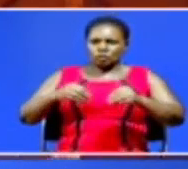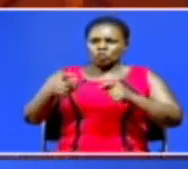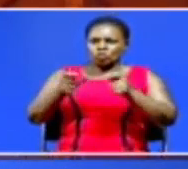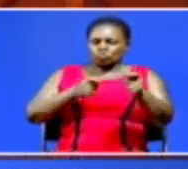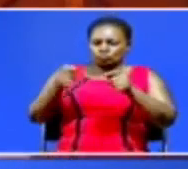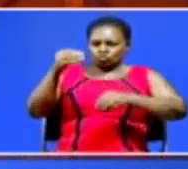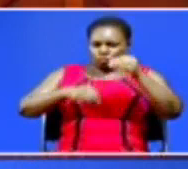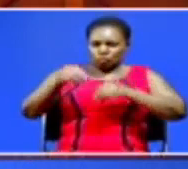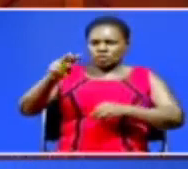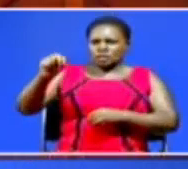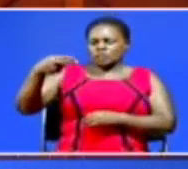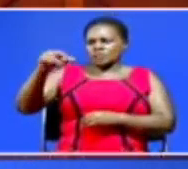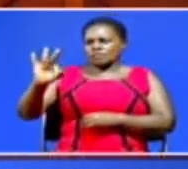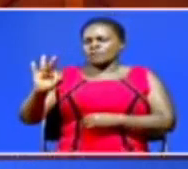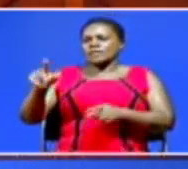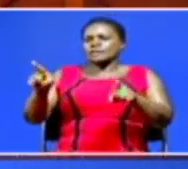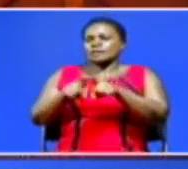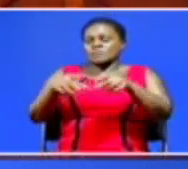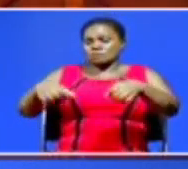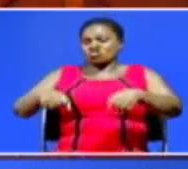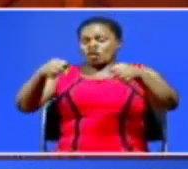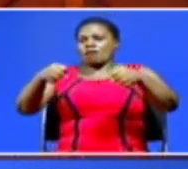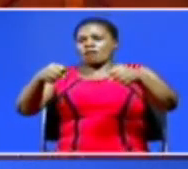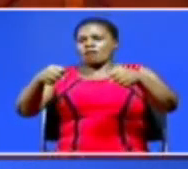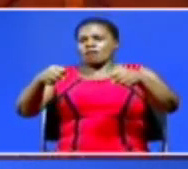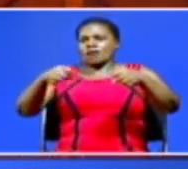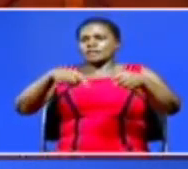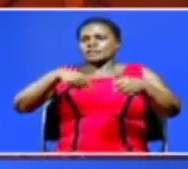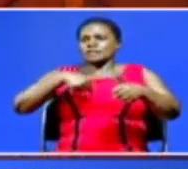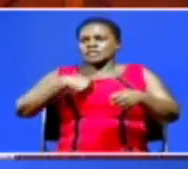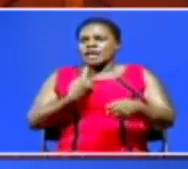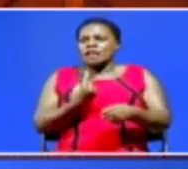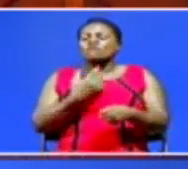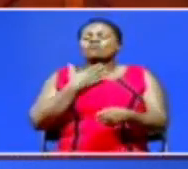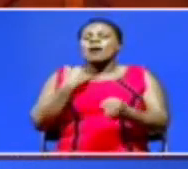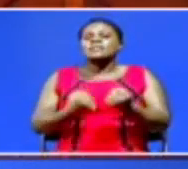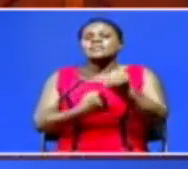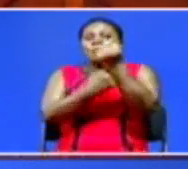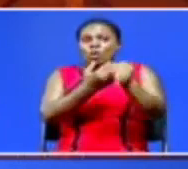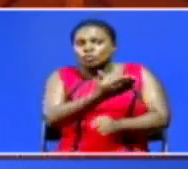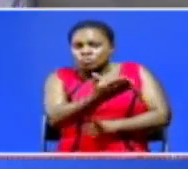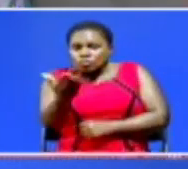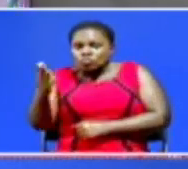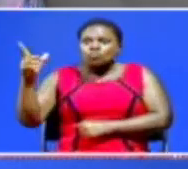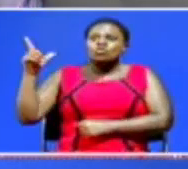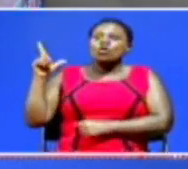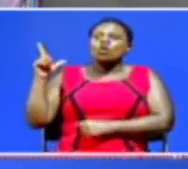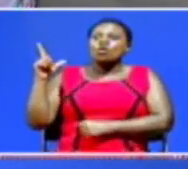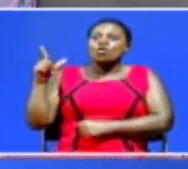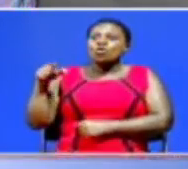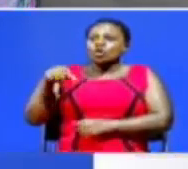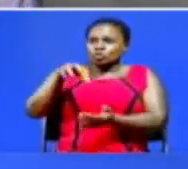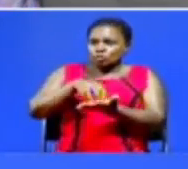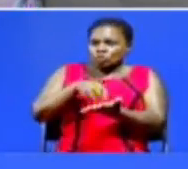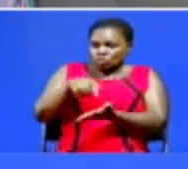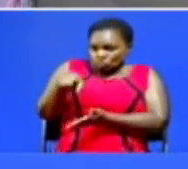mandatory contributions. And Mr. Chairman, I will be seeking the support of this House in legislation. Would you be looking at a